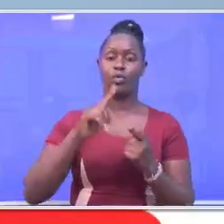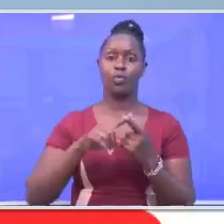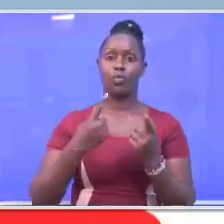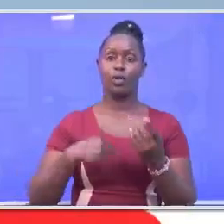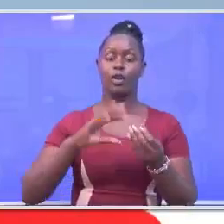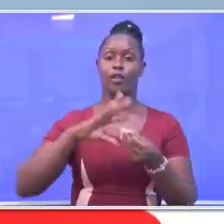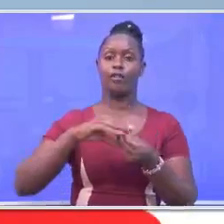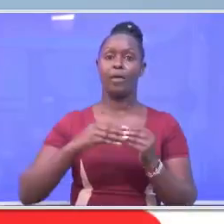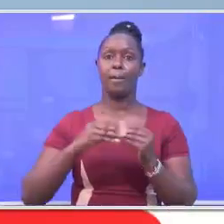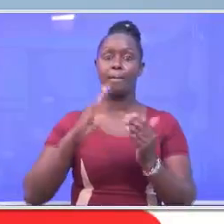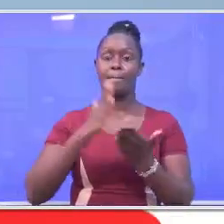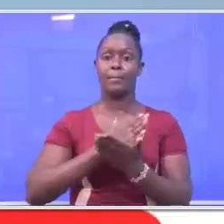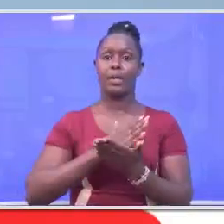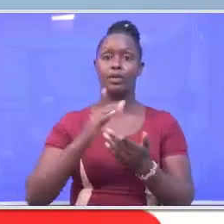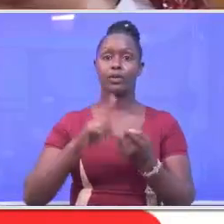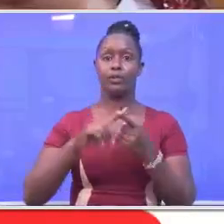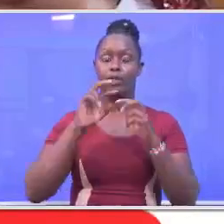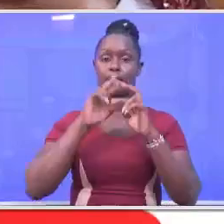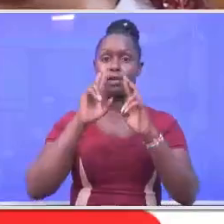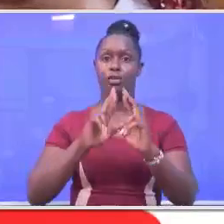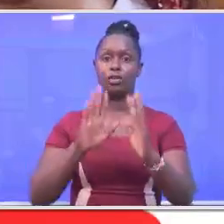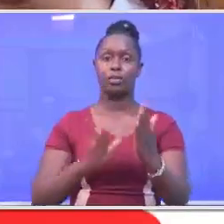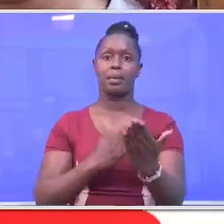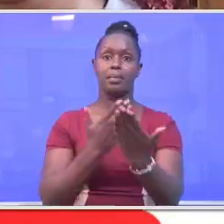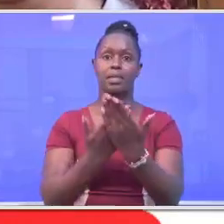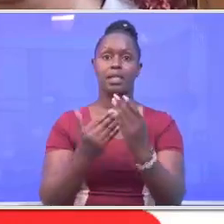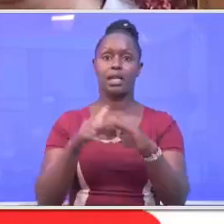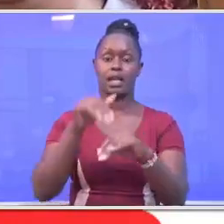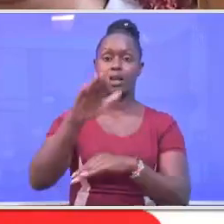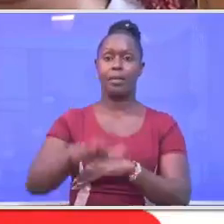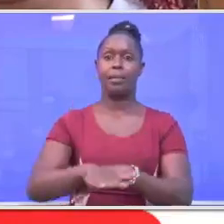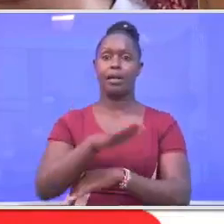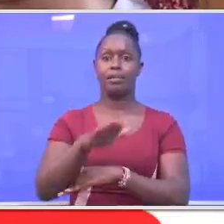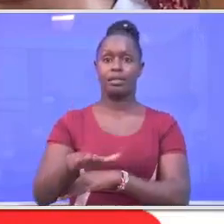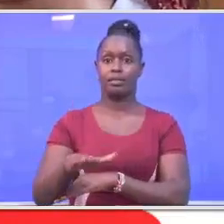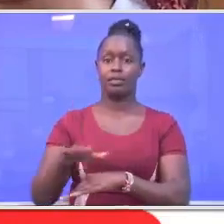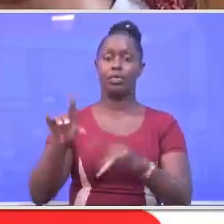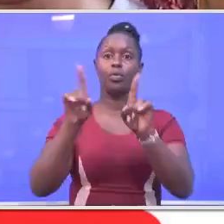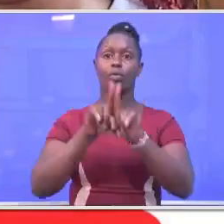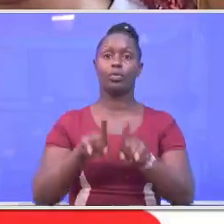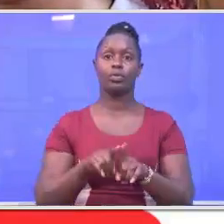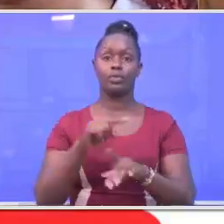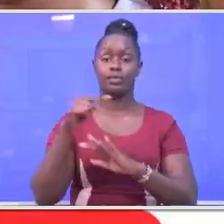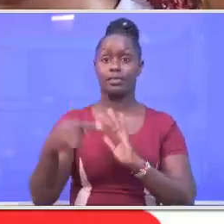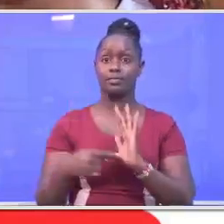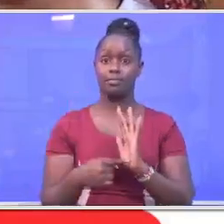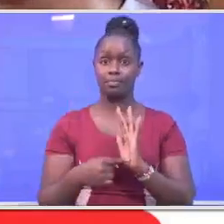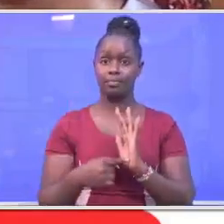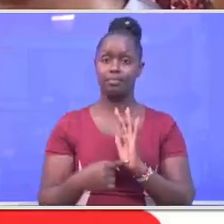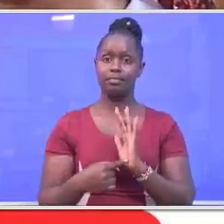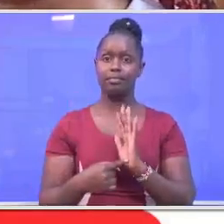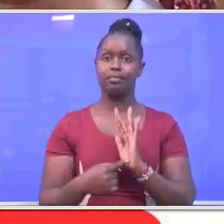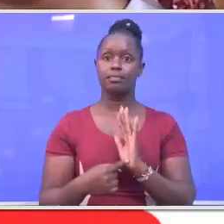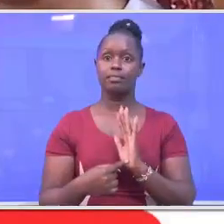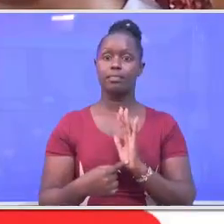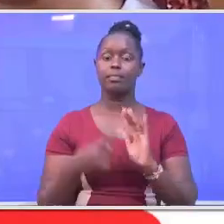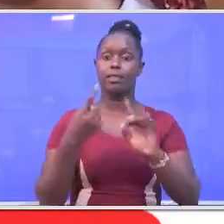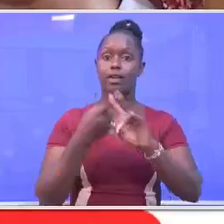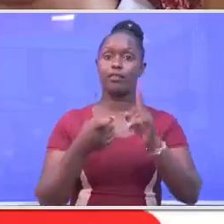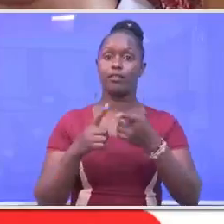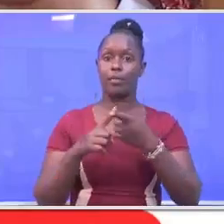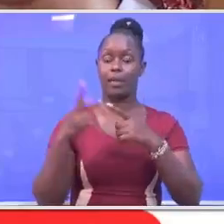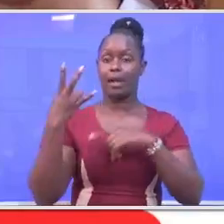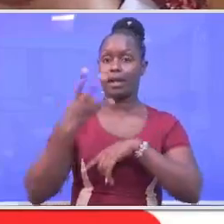the report to be tabled before Parliament. Of the committee has directed we be supplied with the reports from